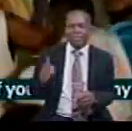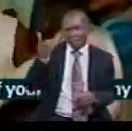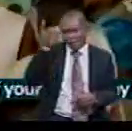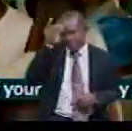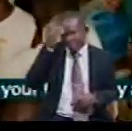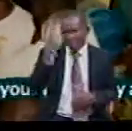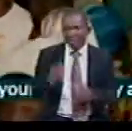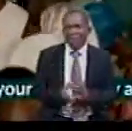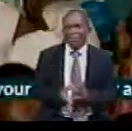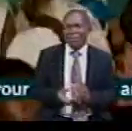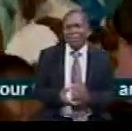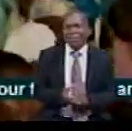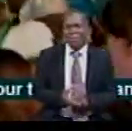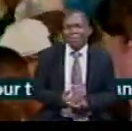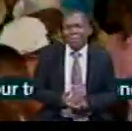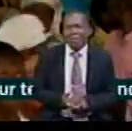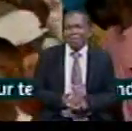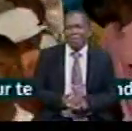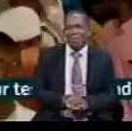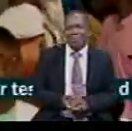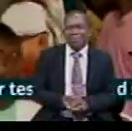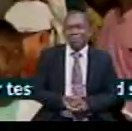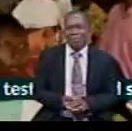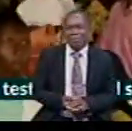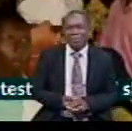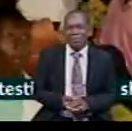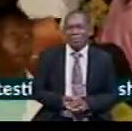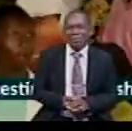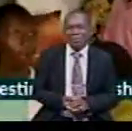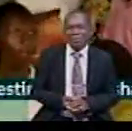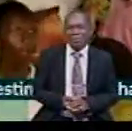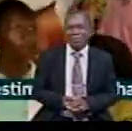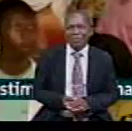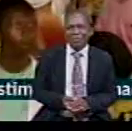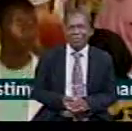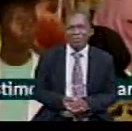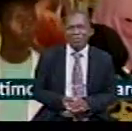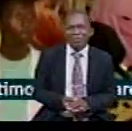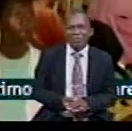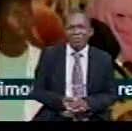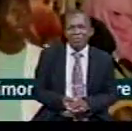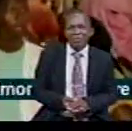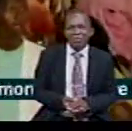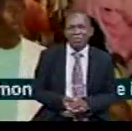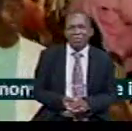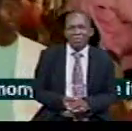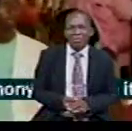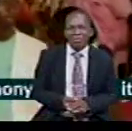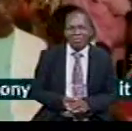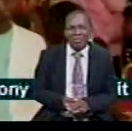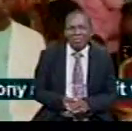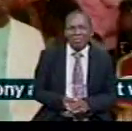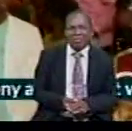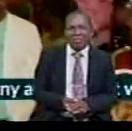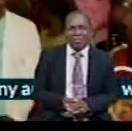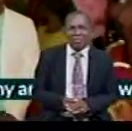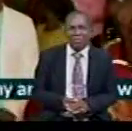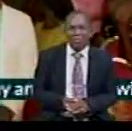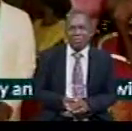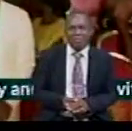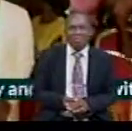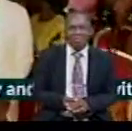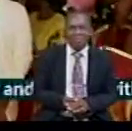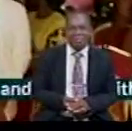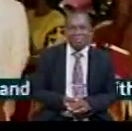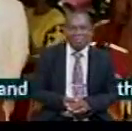mano wenya koko enfie por edunum Yesu Kristo tumia tutu sa koko